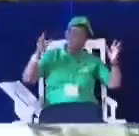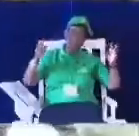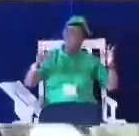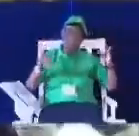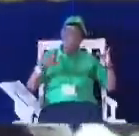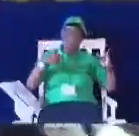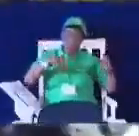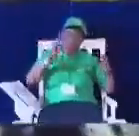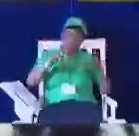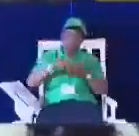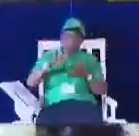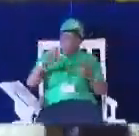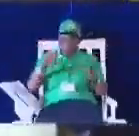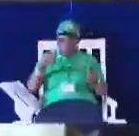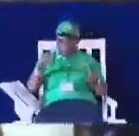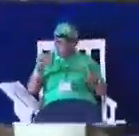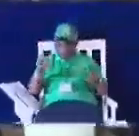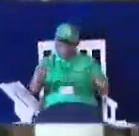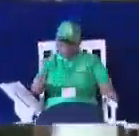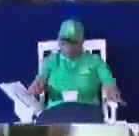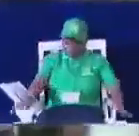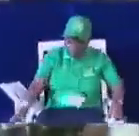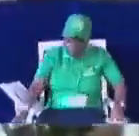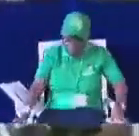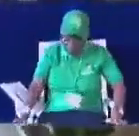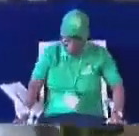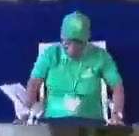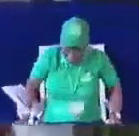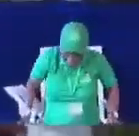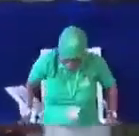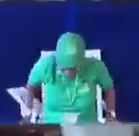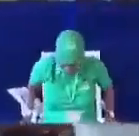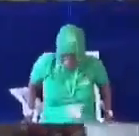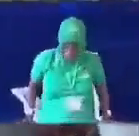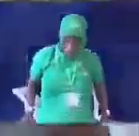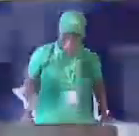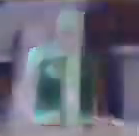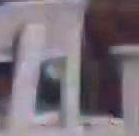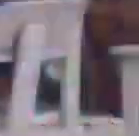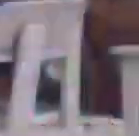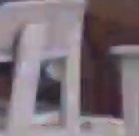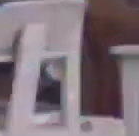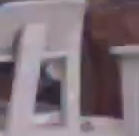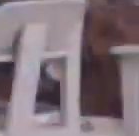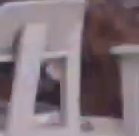Him. Just go ahead and praise God. Praise Him.